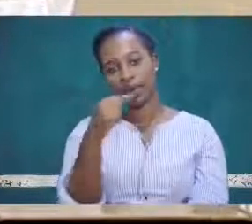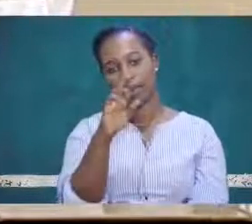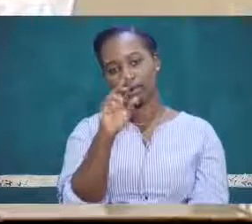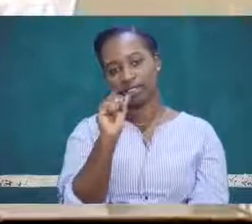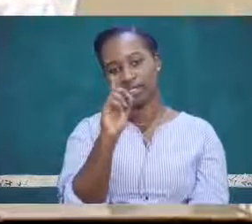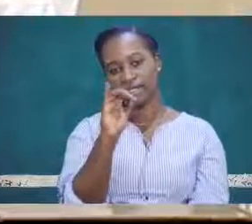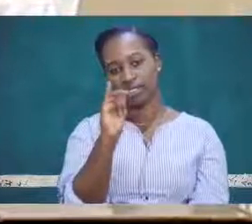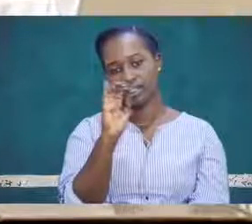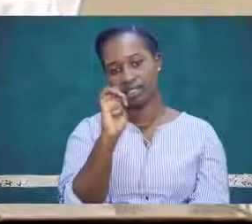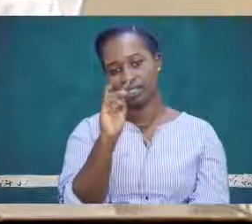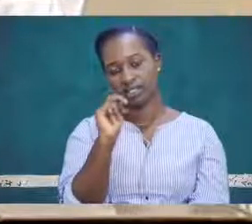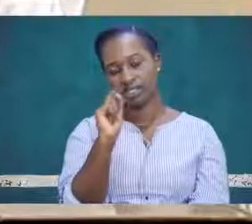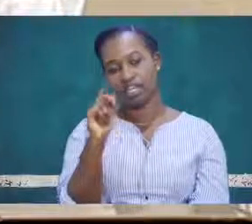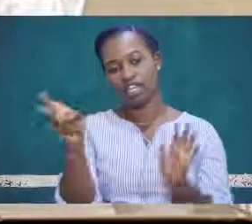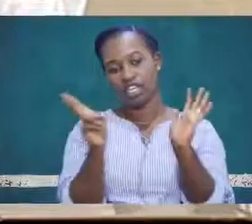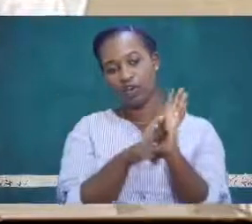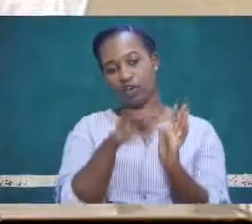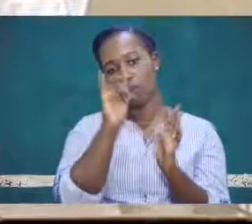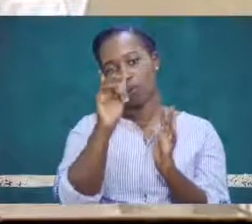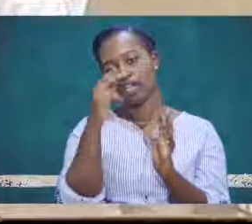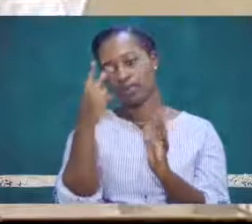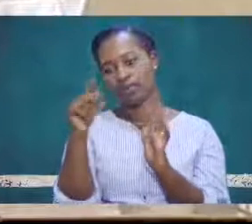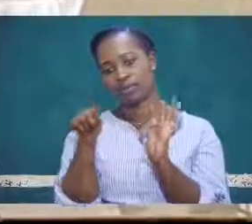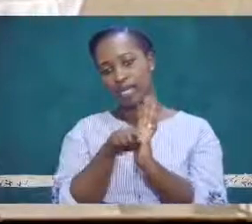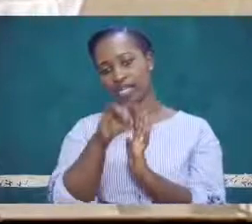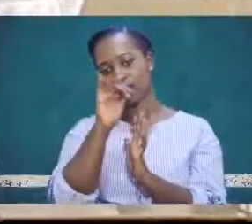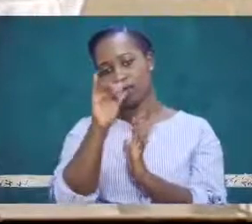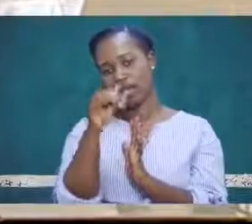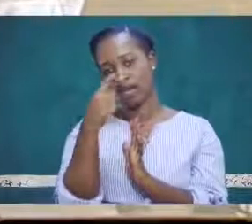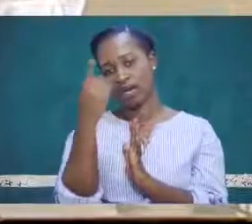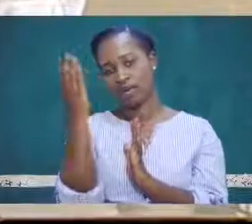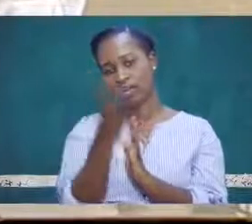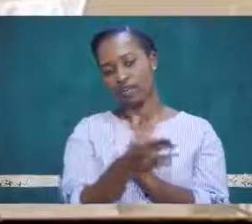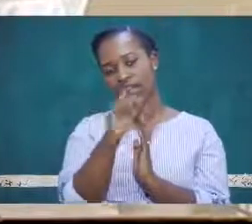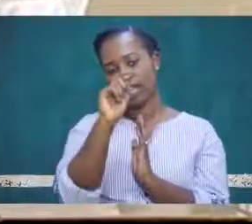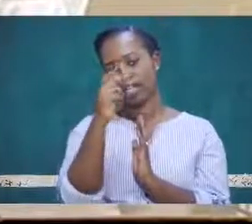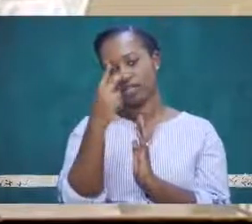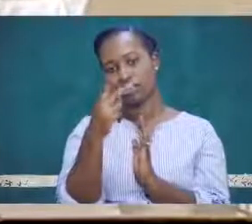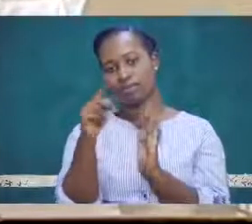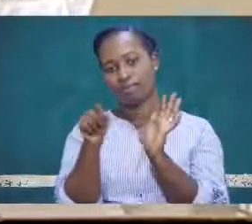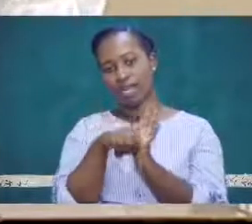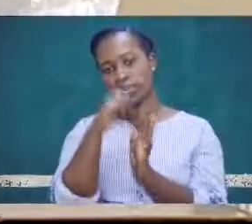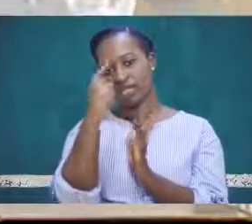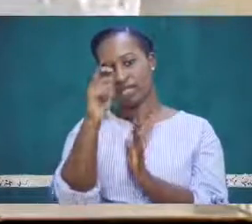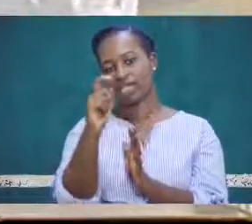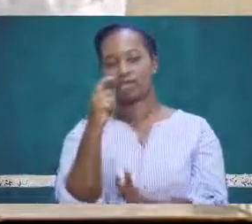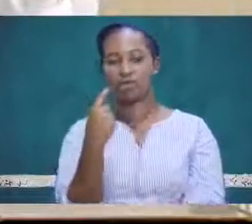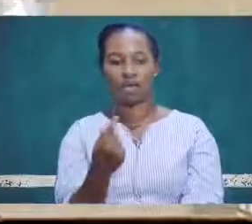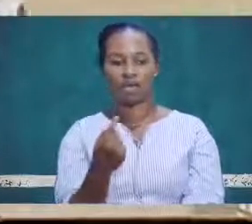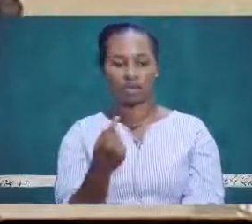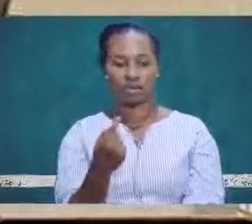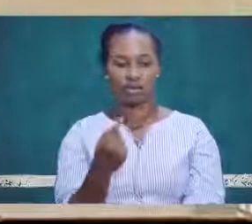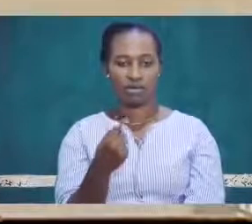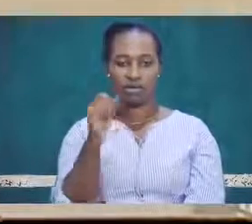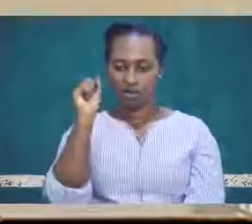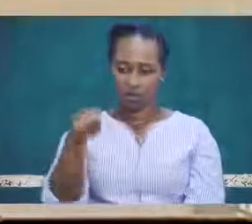be Y2 minus Y1 over X2 minus X what? X1. So here you will be